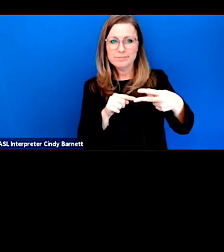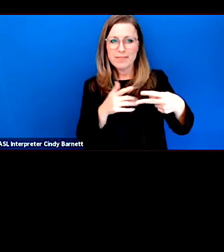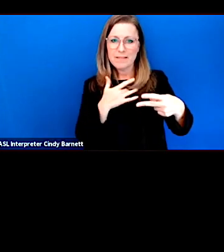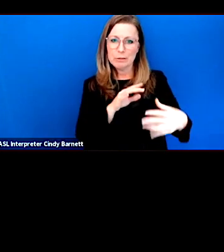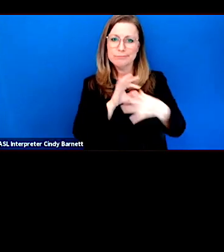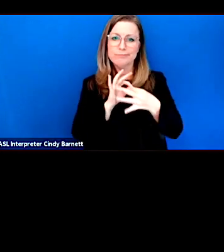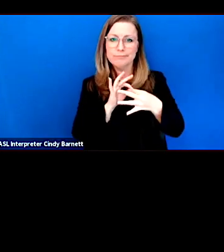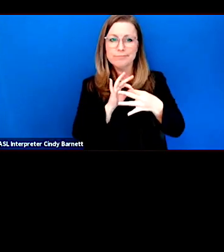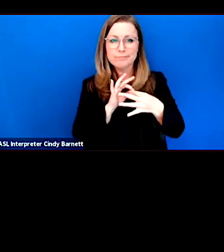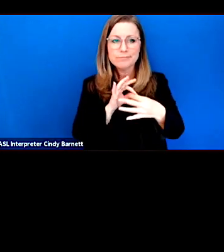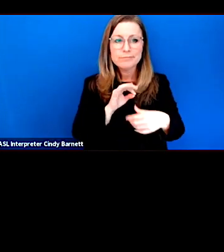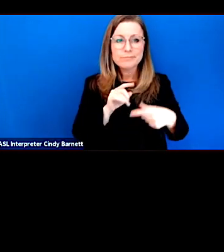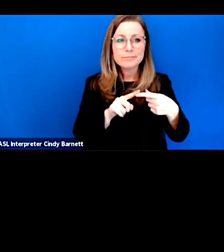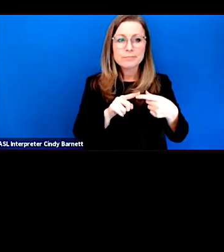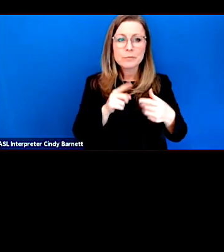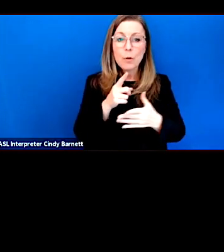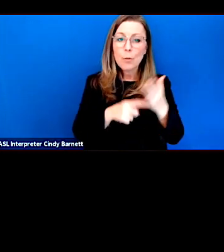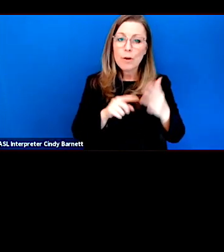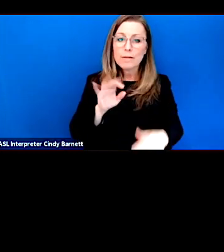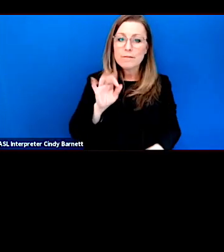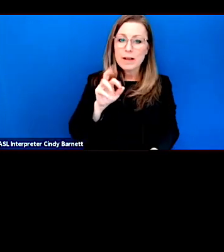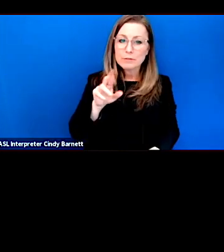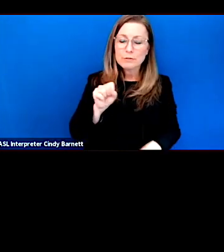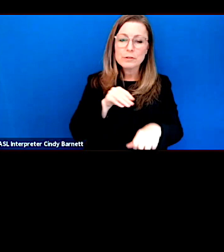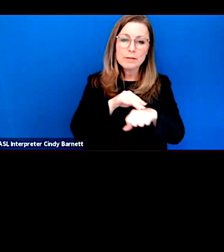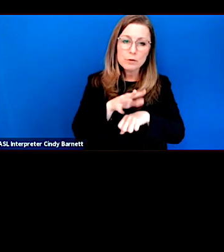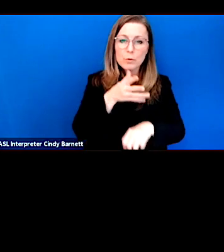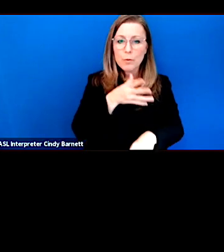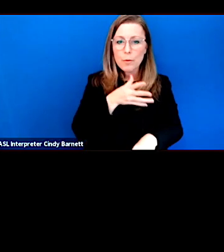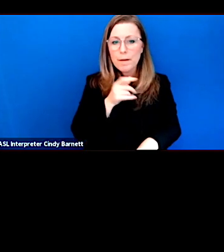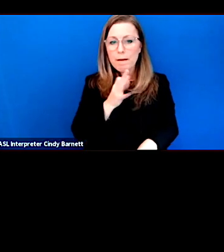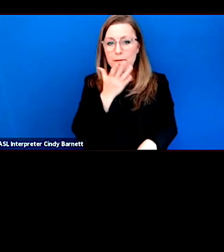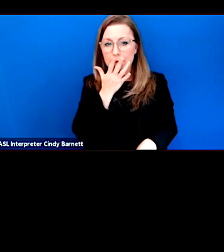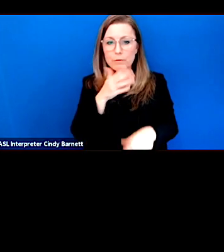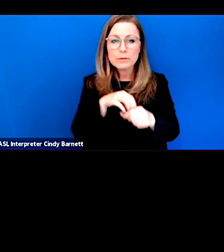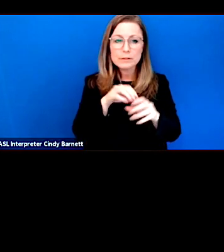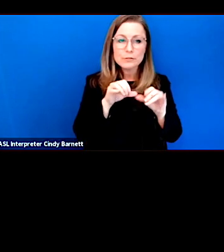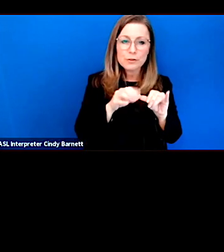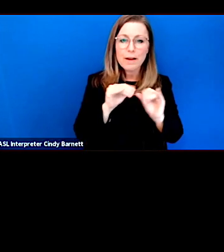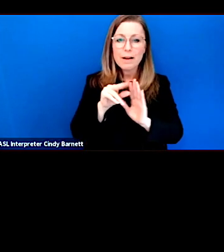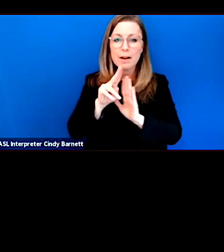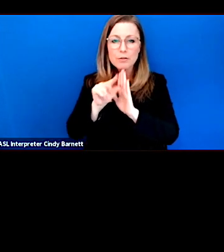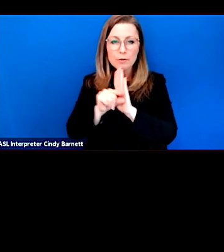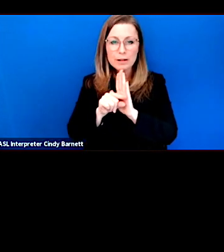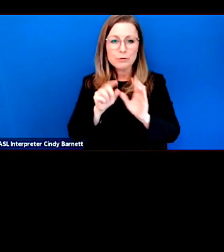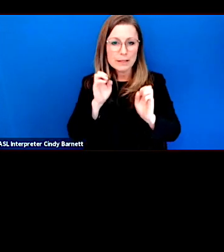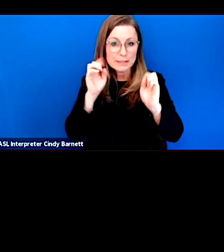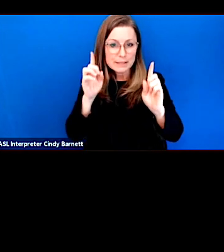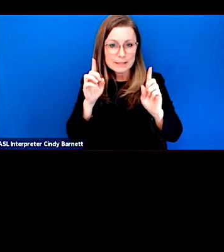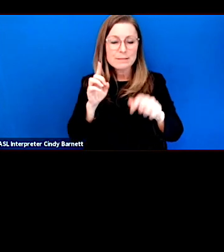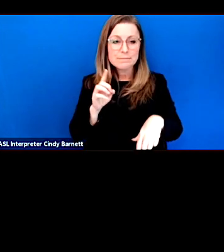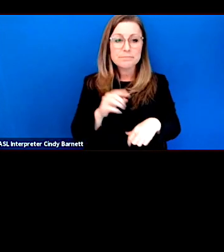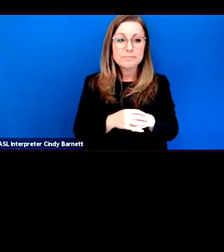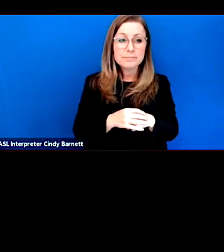color's persistence in engineering and undergraduate engineering education? And the first 2 pieces that stood out to me for